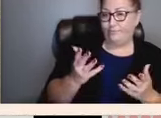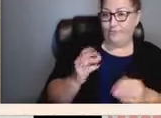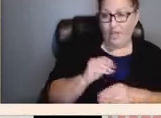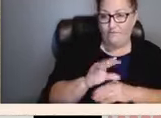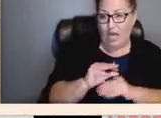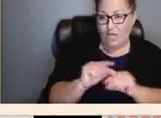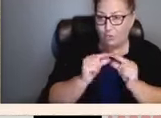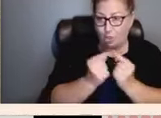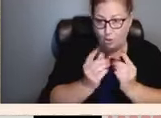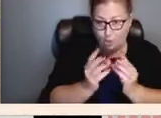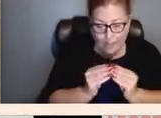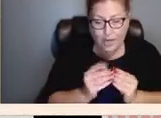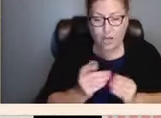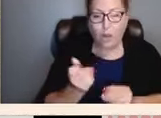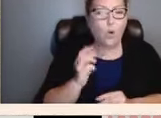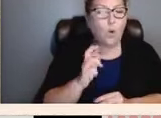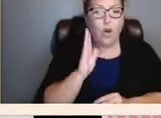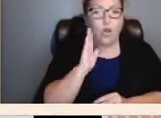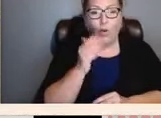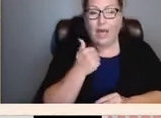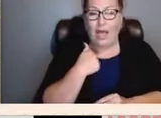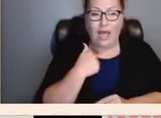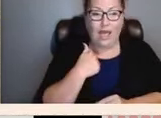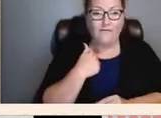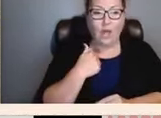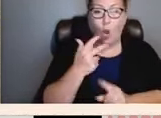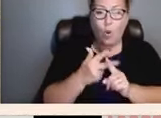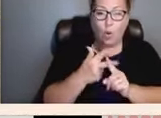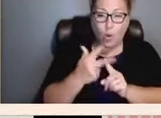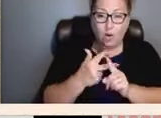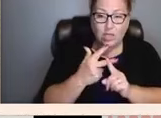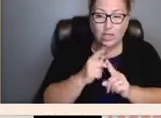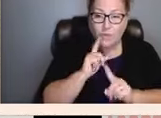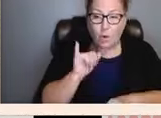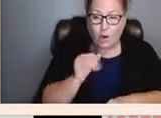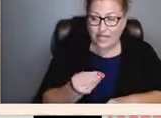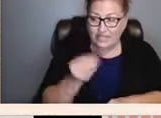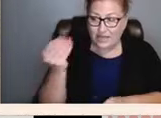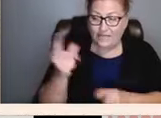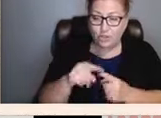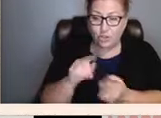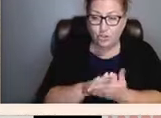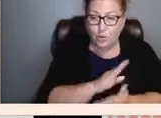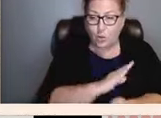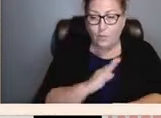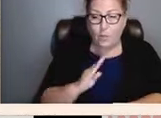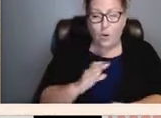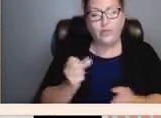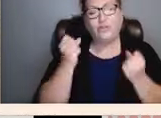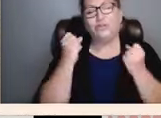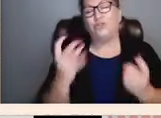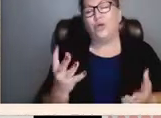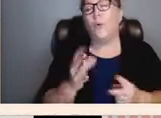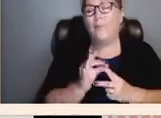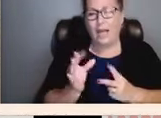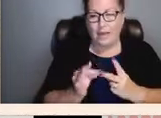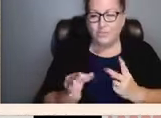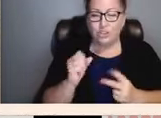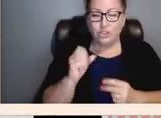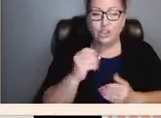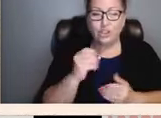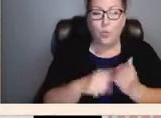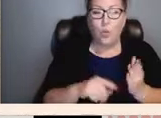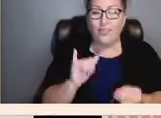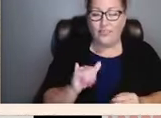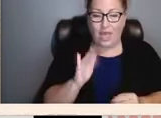meeting? Are you going to have a quarterly report that's given to the school board? I mean, there's so many options. So what is that going to look at? And